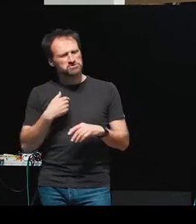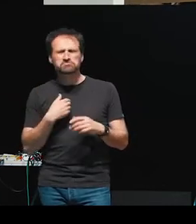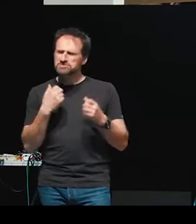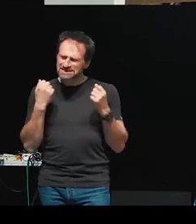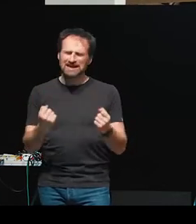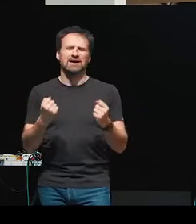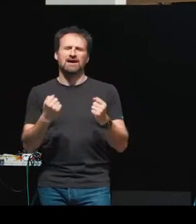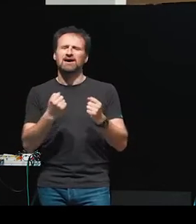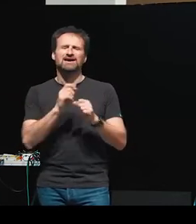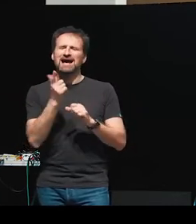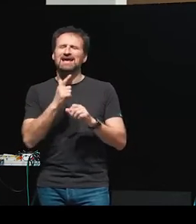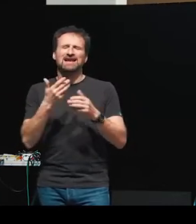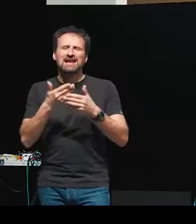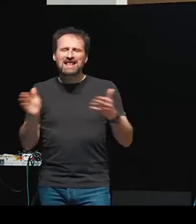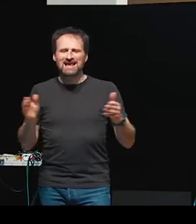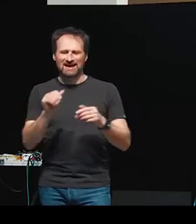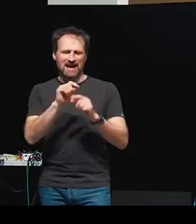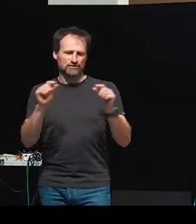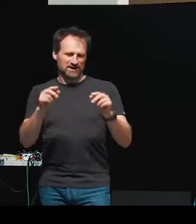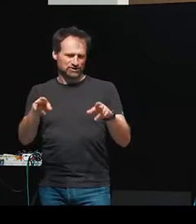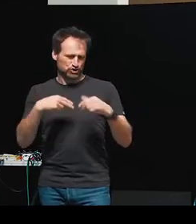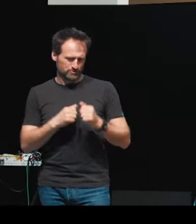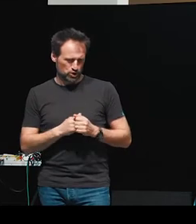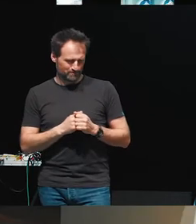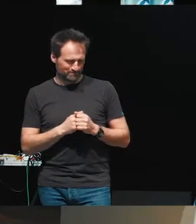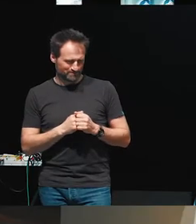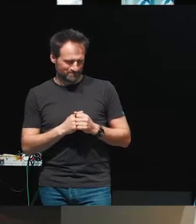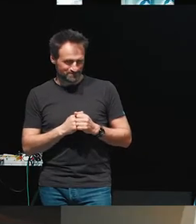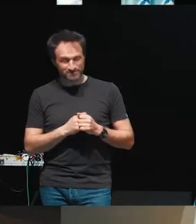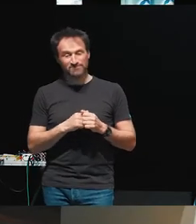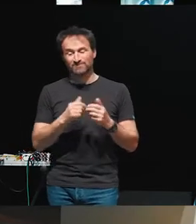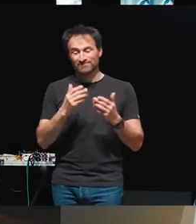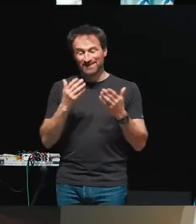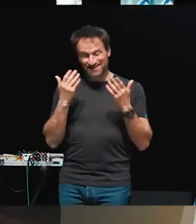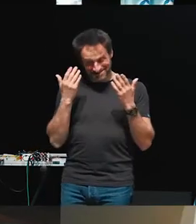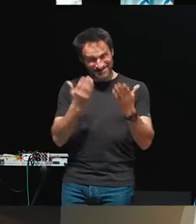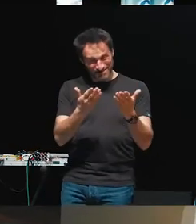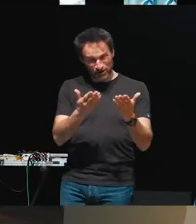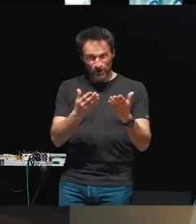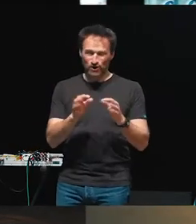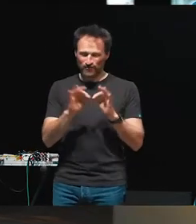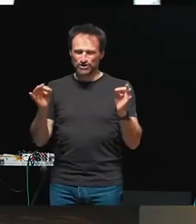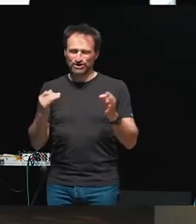going to return an empty array. So this is kind of what our function looks like now.